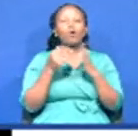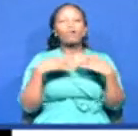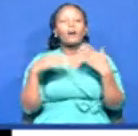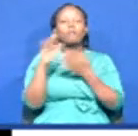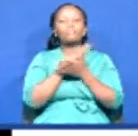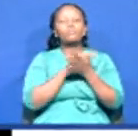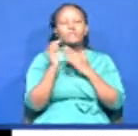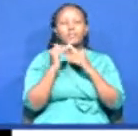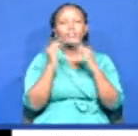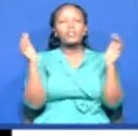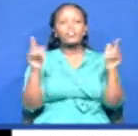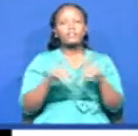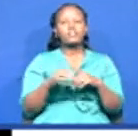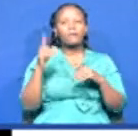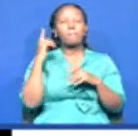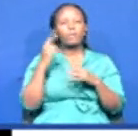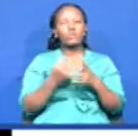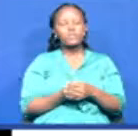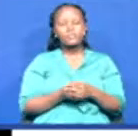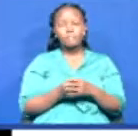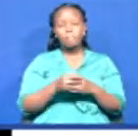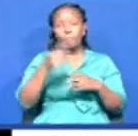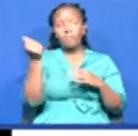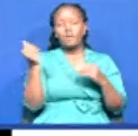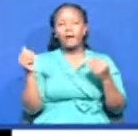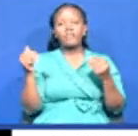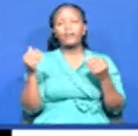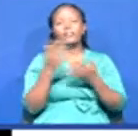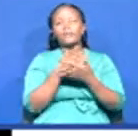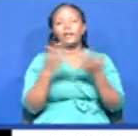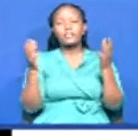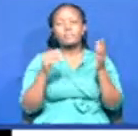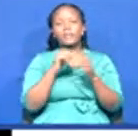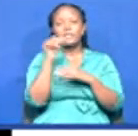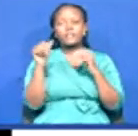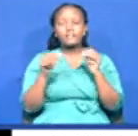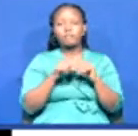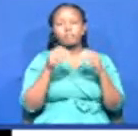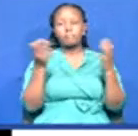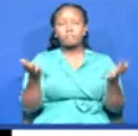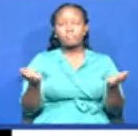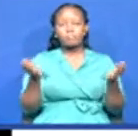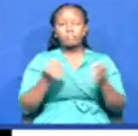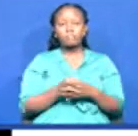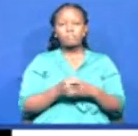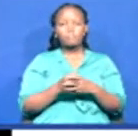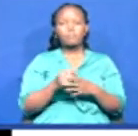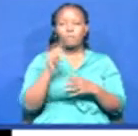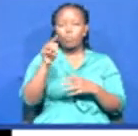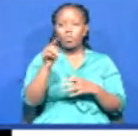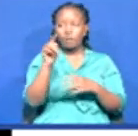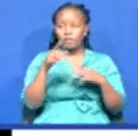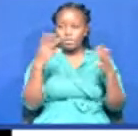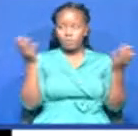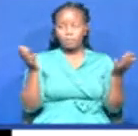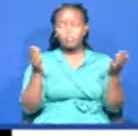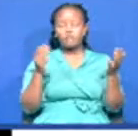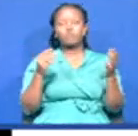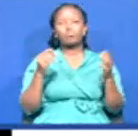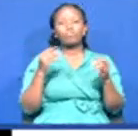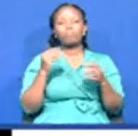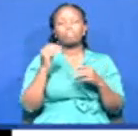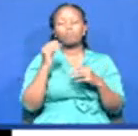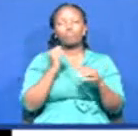rules. The third aspect is that this recordation would ensure